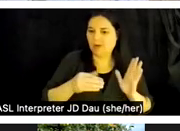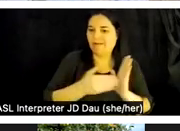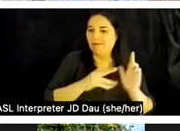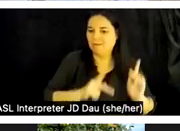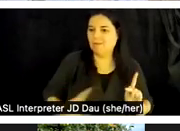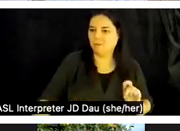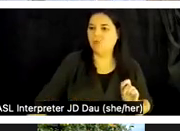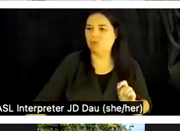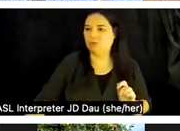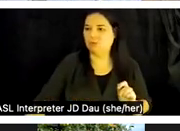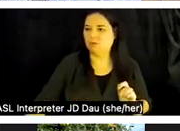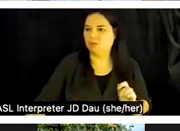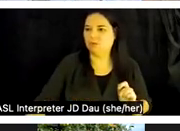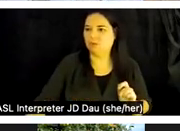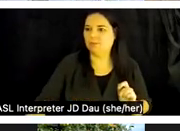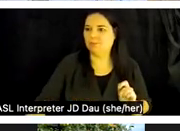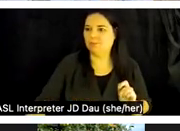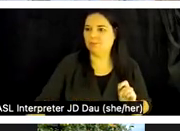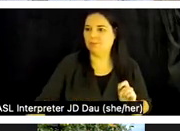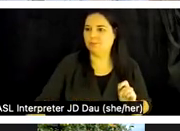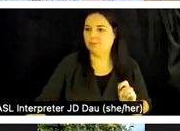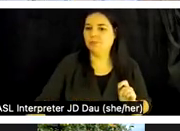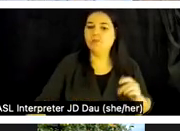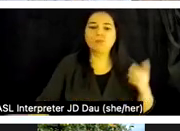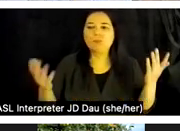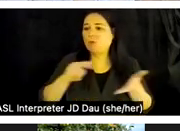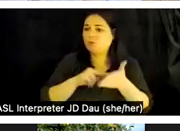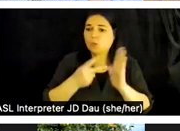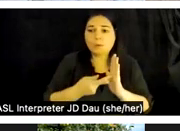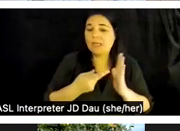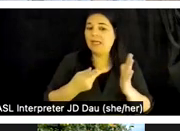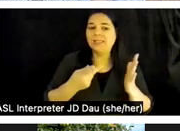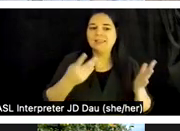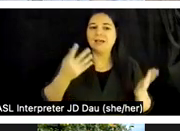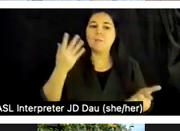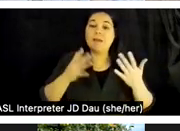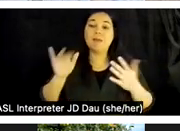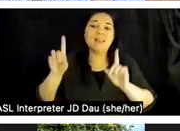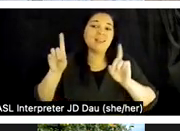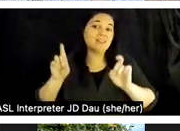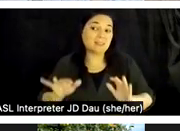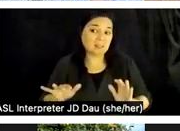individual. In other words, what's done with a test is